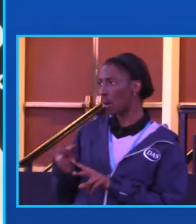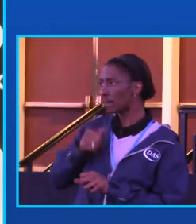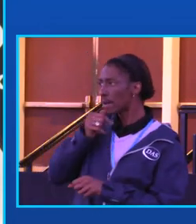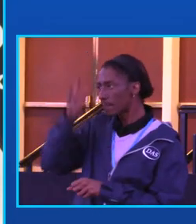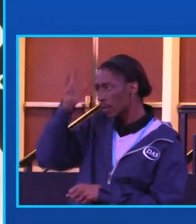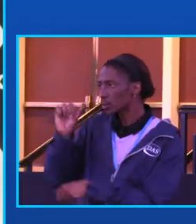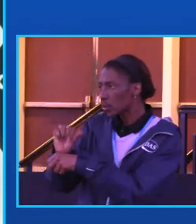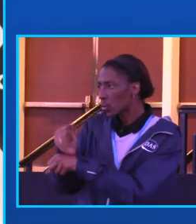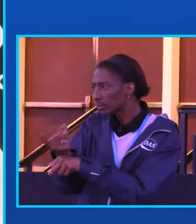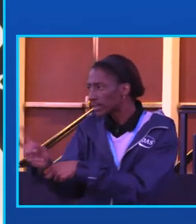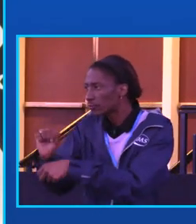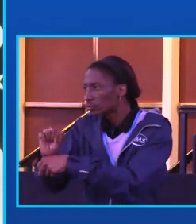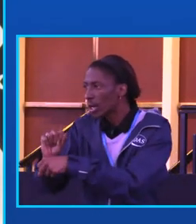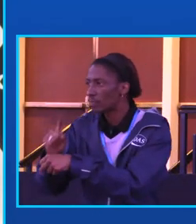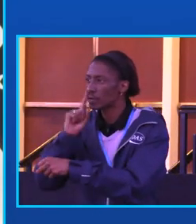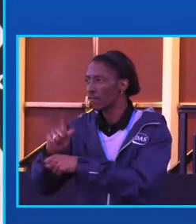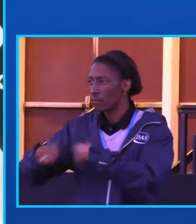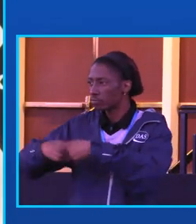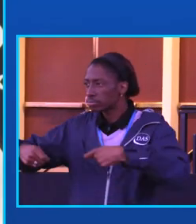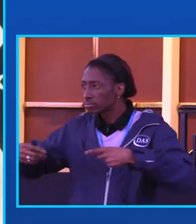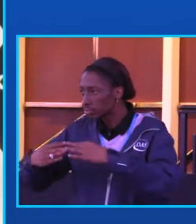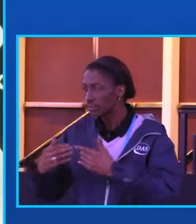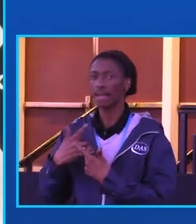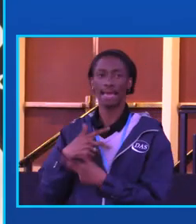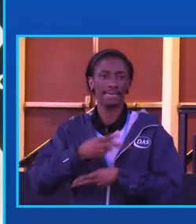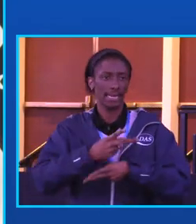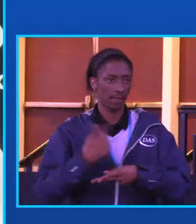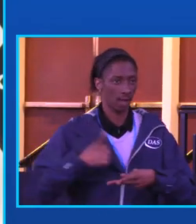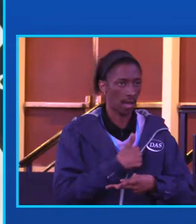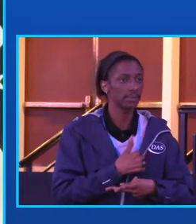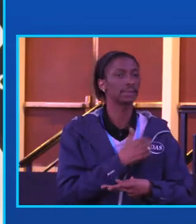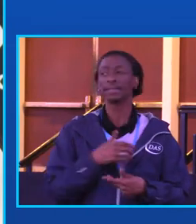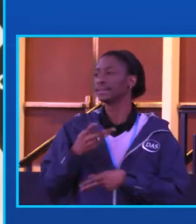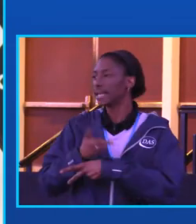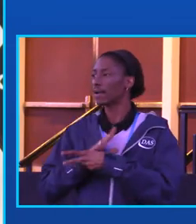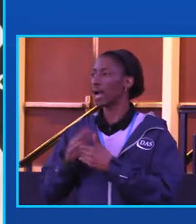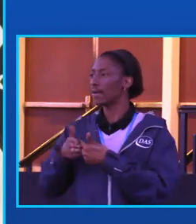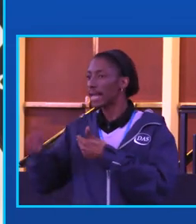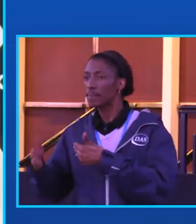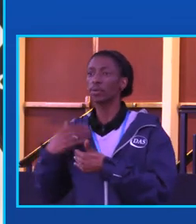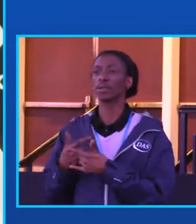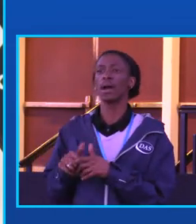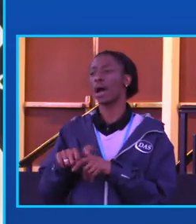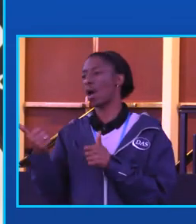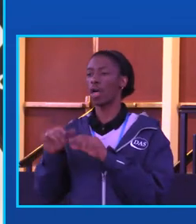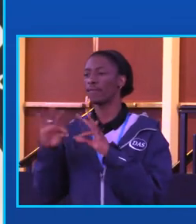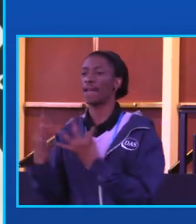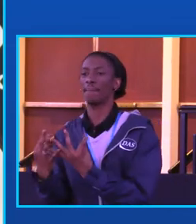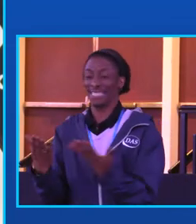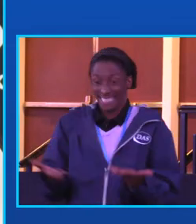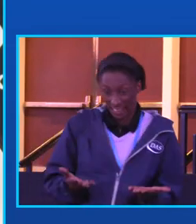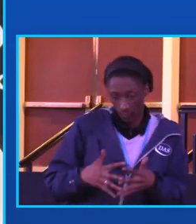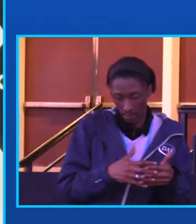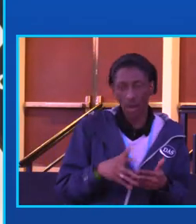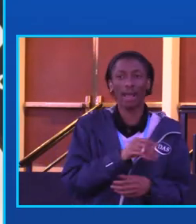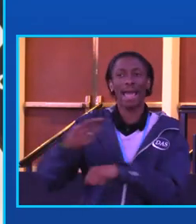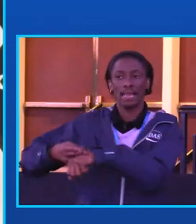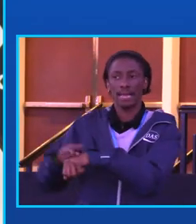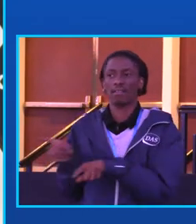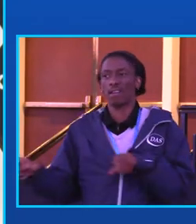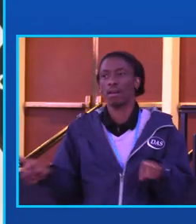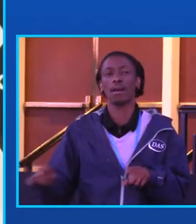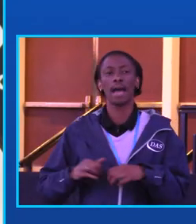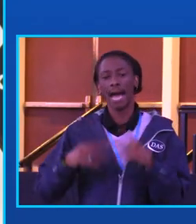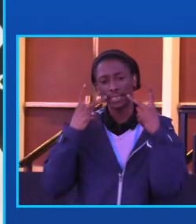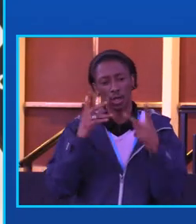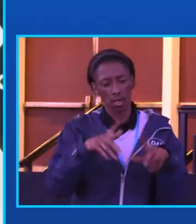jobs to make ends meet and take care of us, our neighbors, extended family here and in Haiti. I don't know, I saw their pay